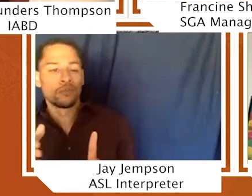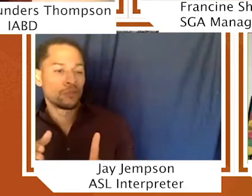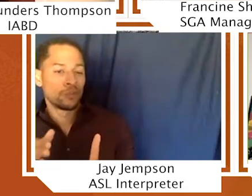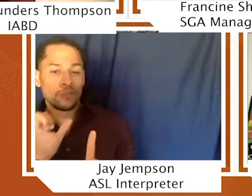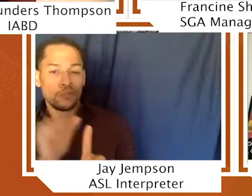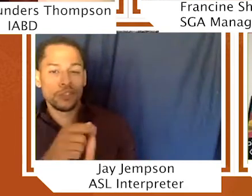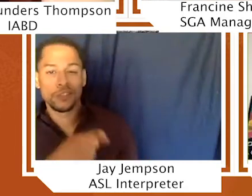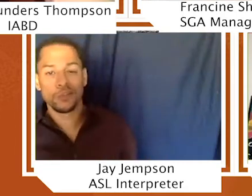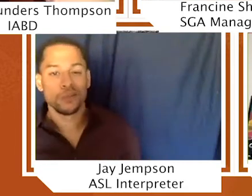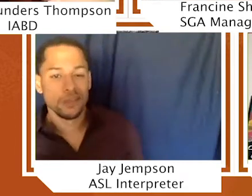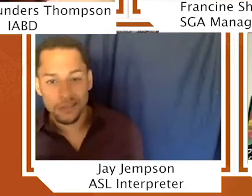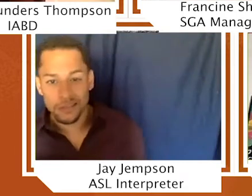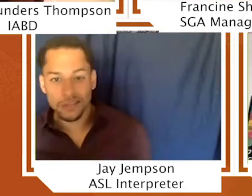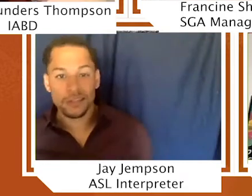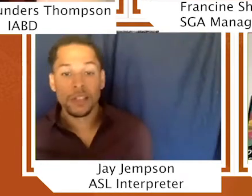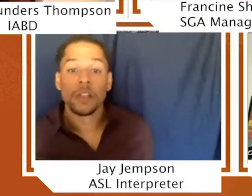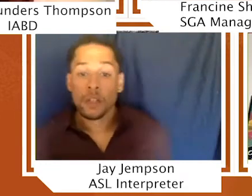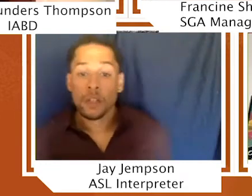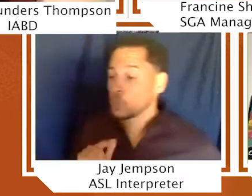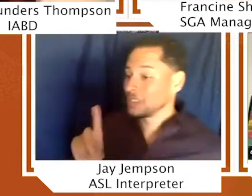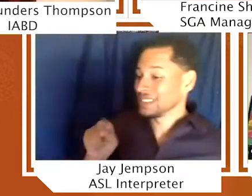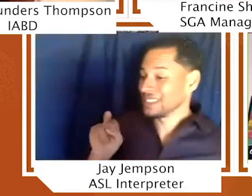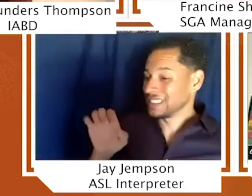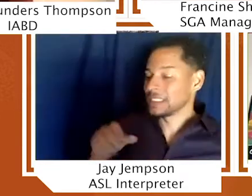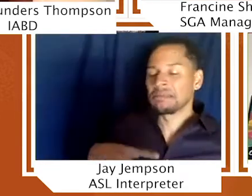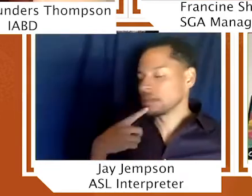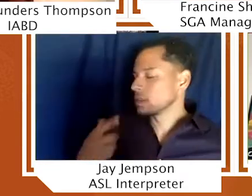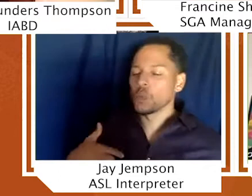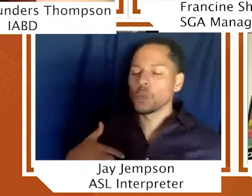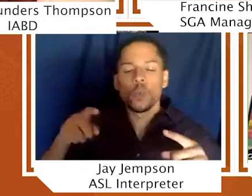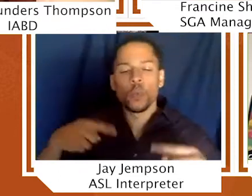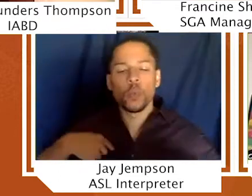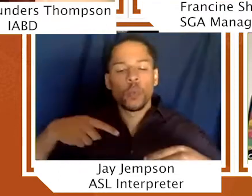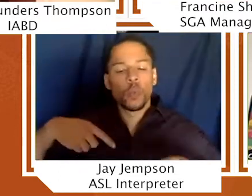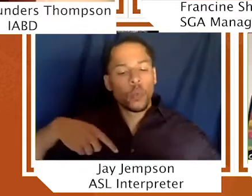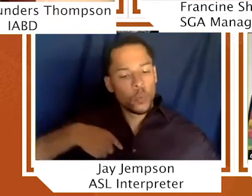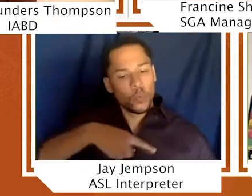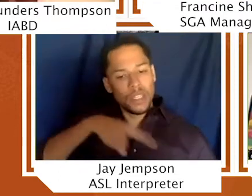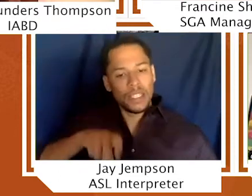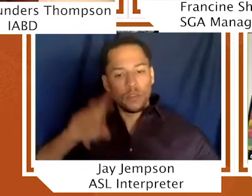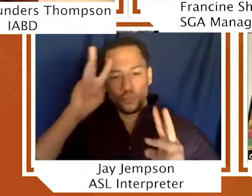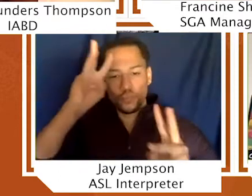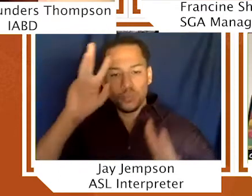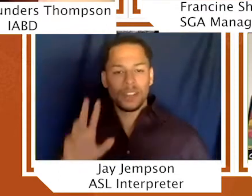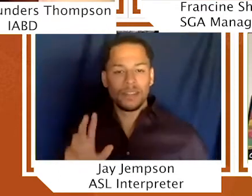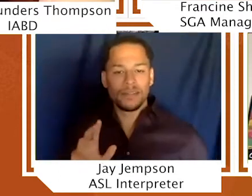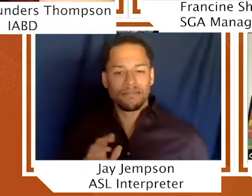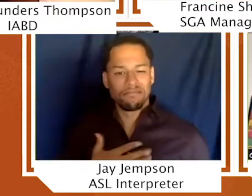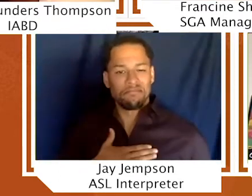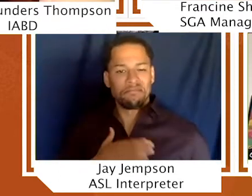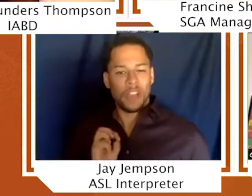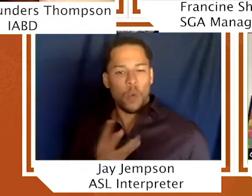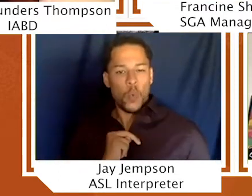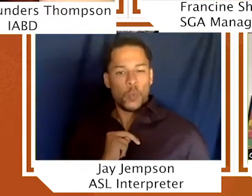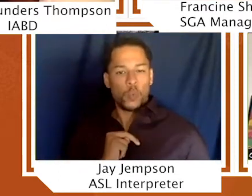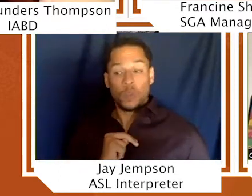to create our own. Yes. And you all are doing that. You and Kristopher, you've joined forces. You're doing that. Yep.